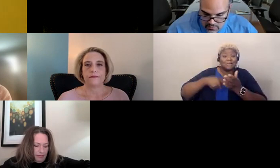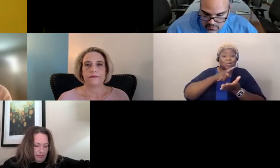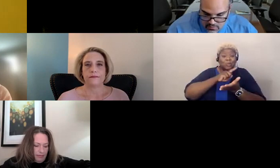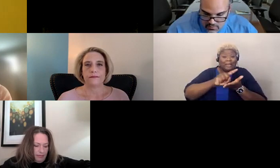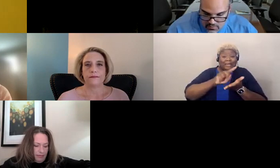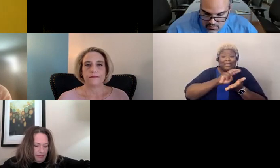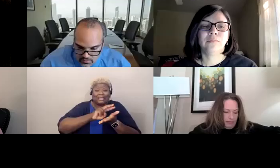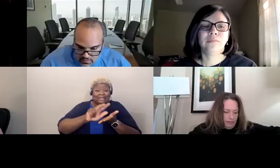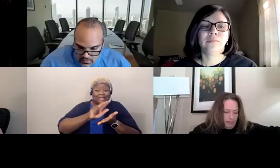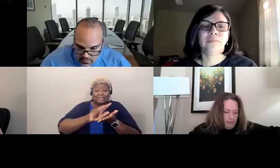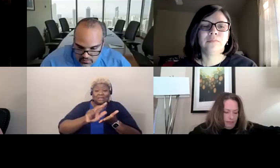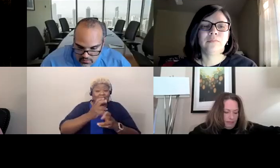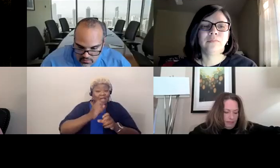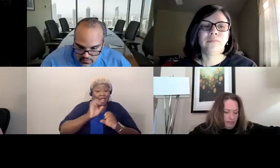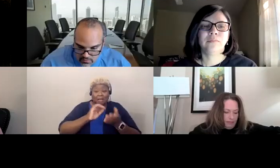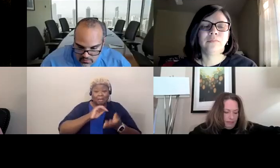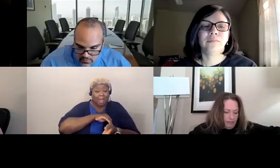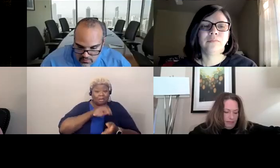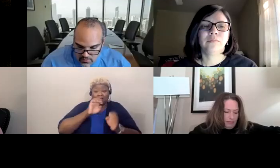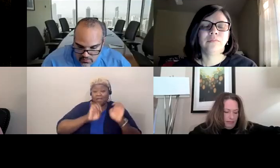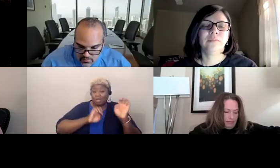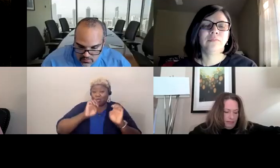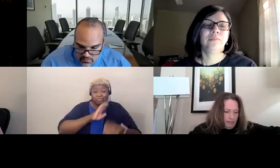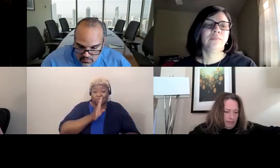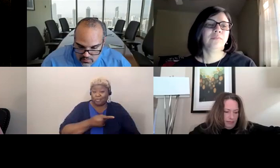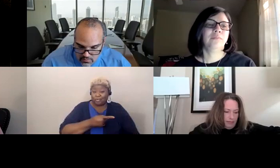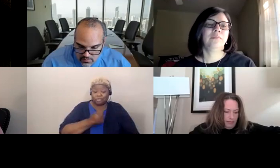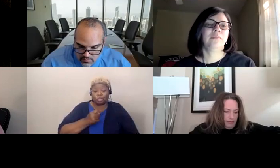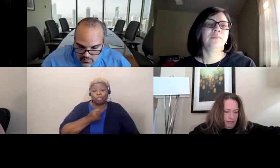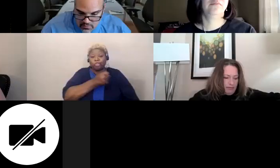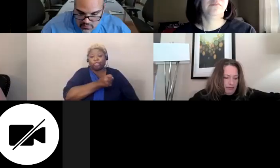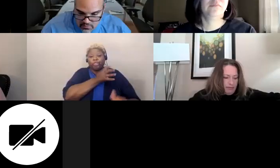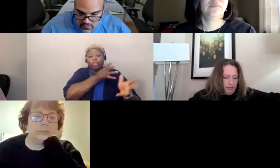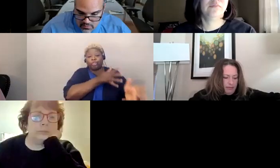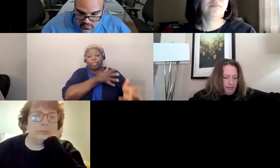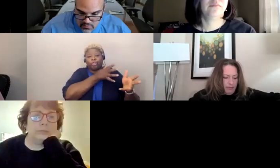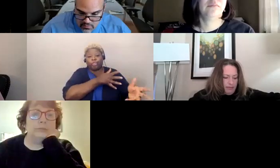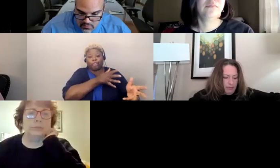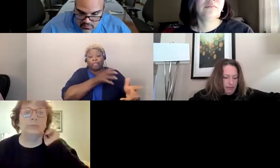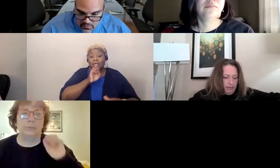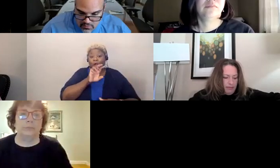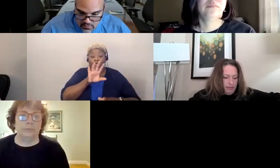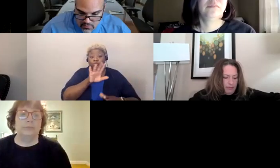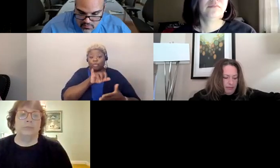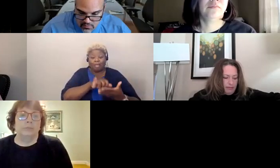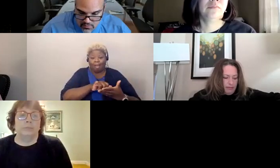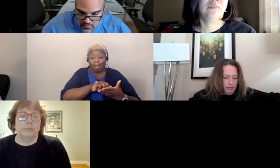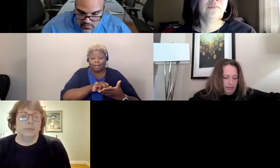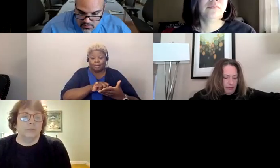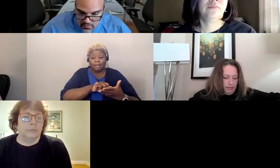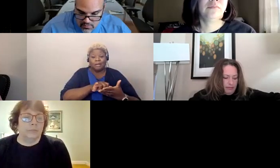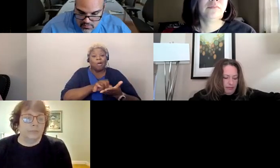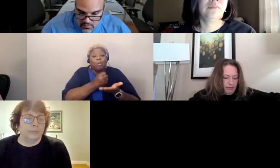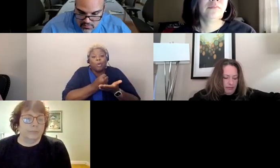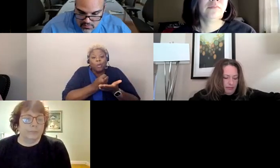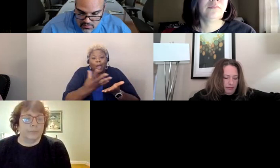real medical evaluations because that's not done in an ER setting. So we waste so